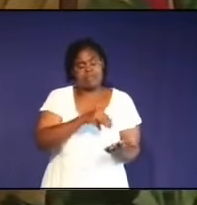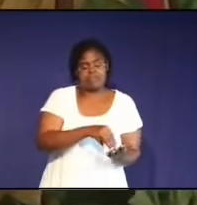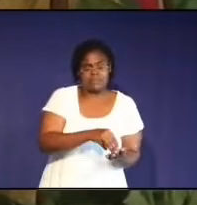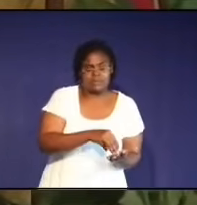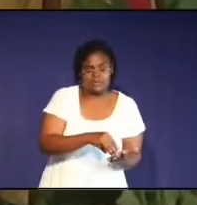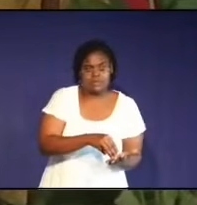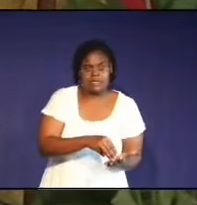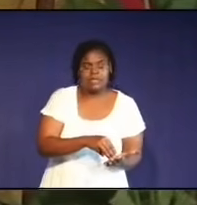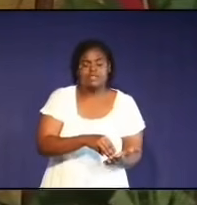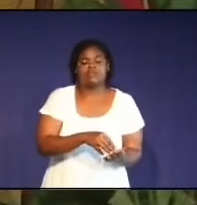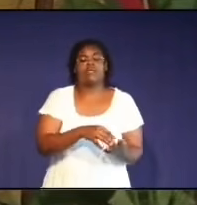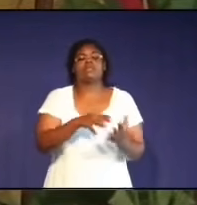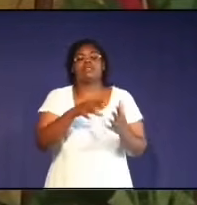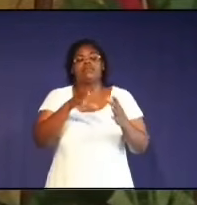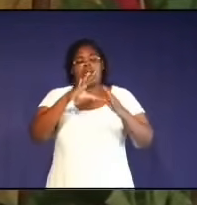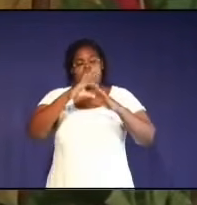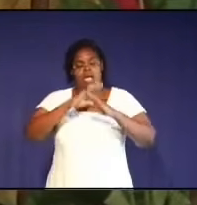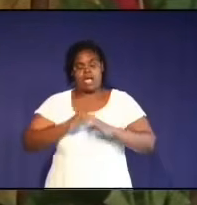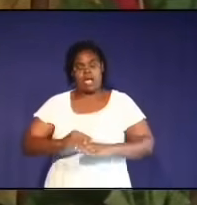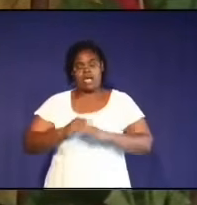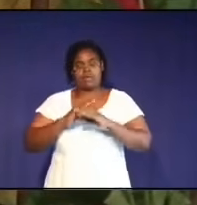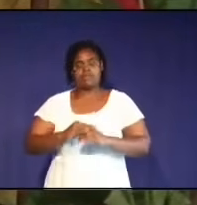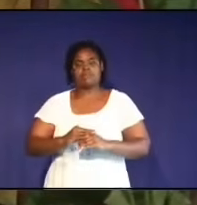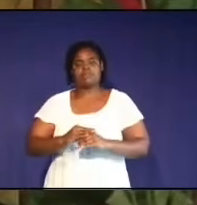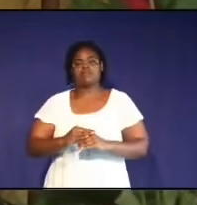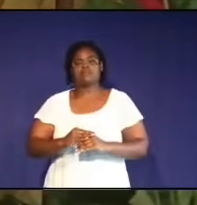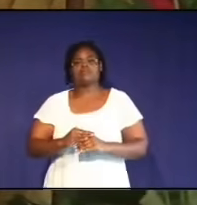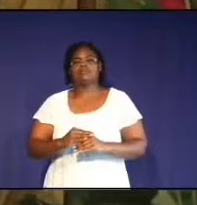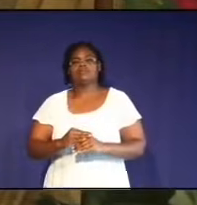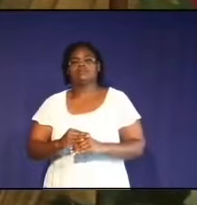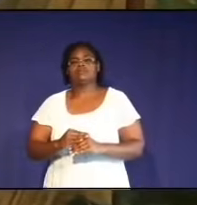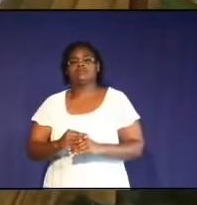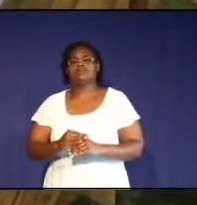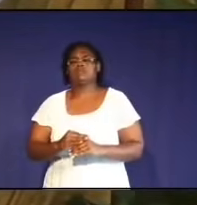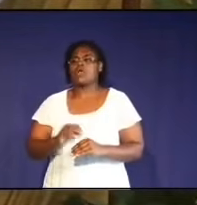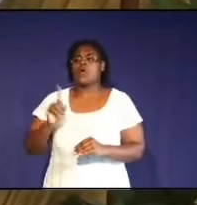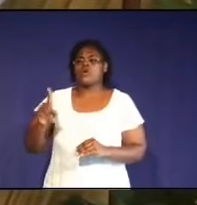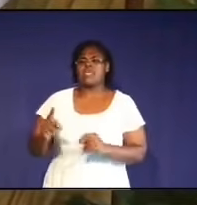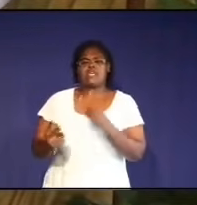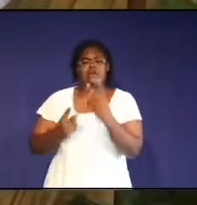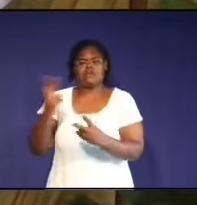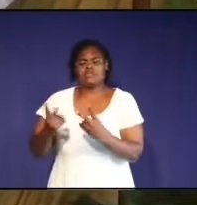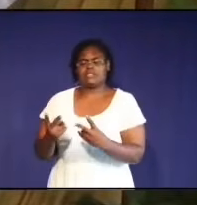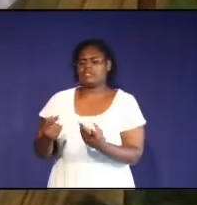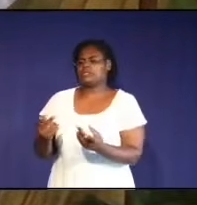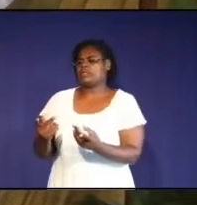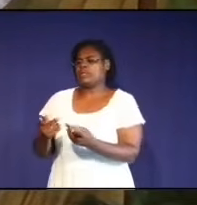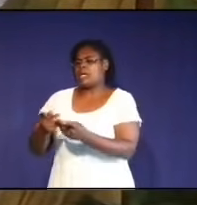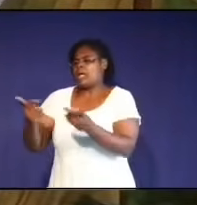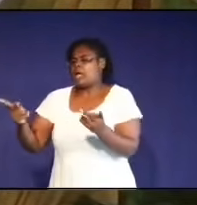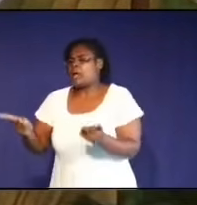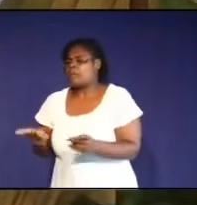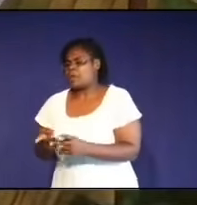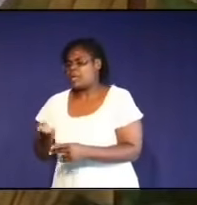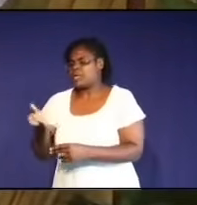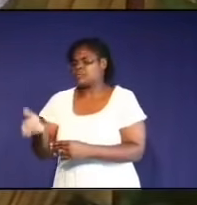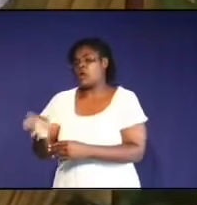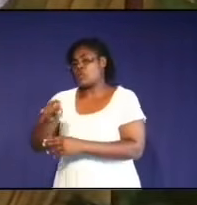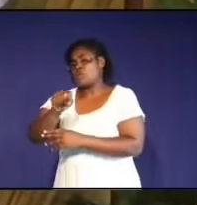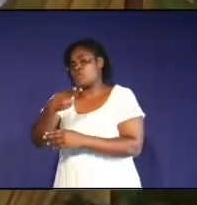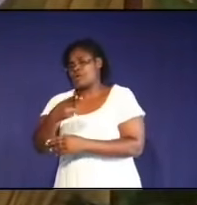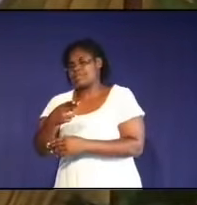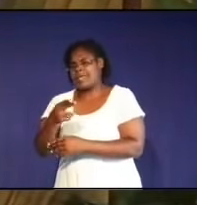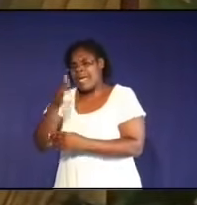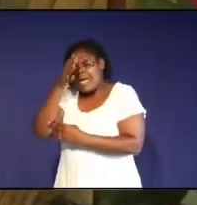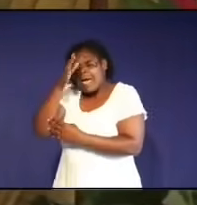to sedate them. I was at a certain workplace on Thursday, and a